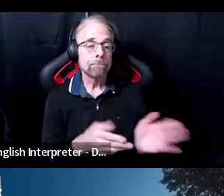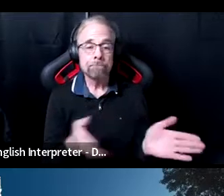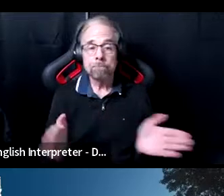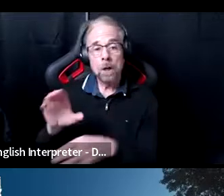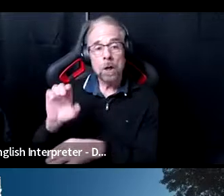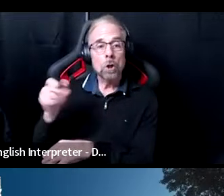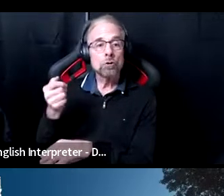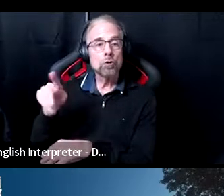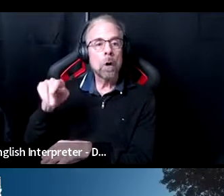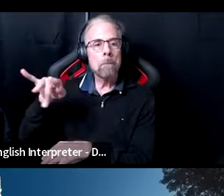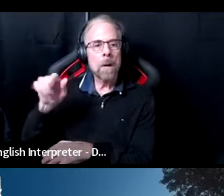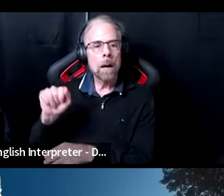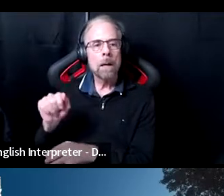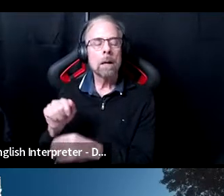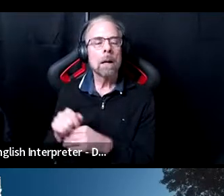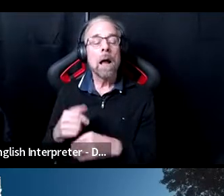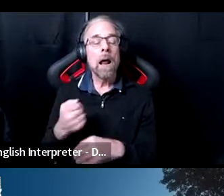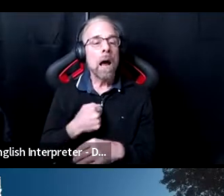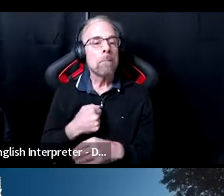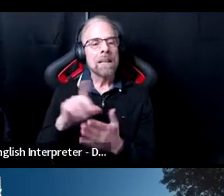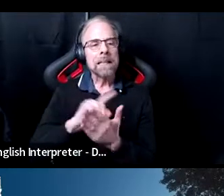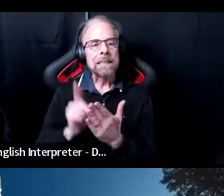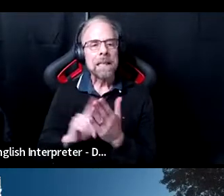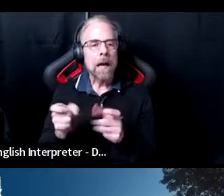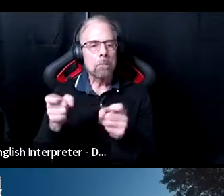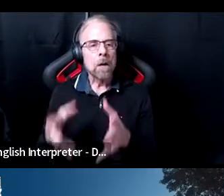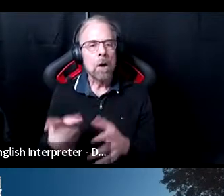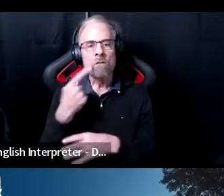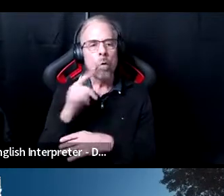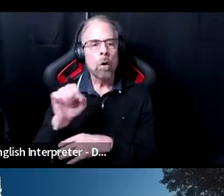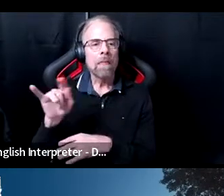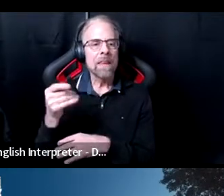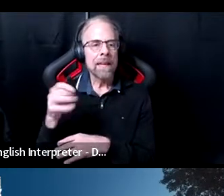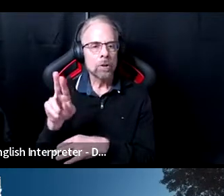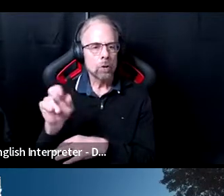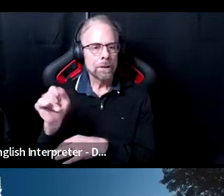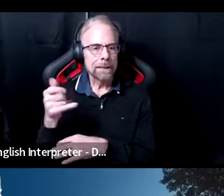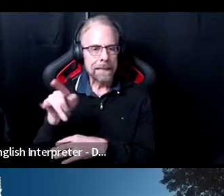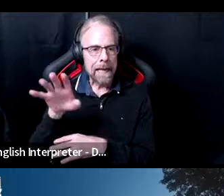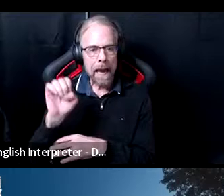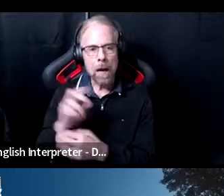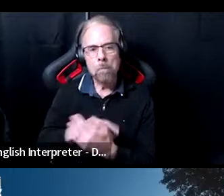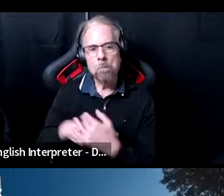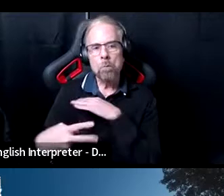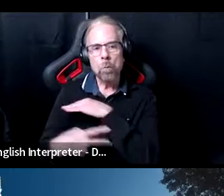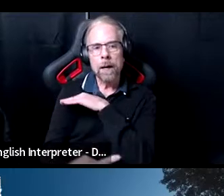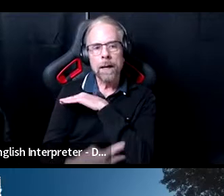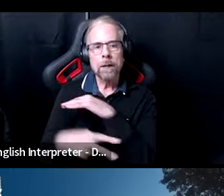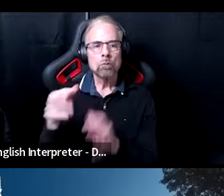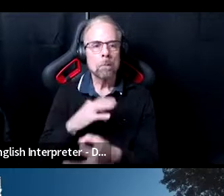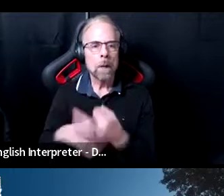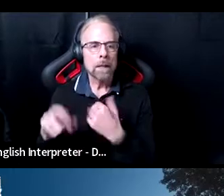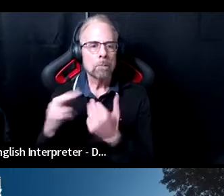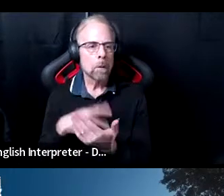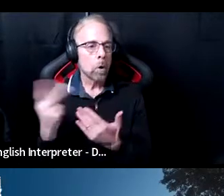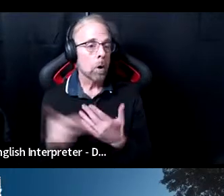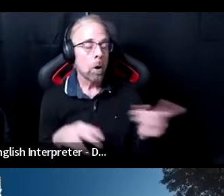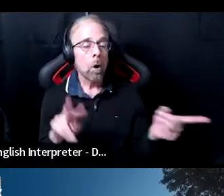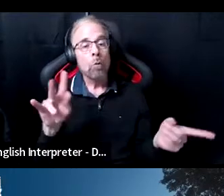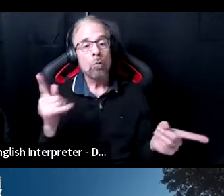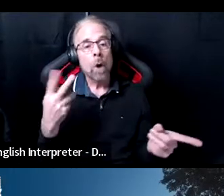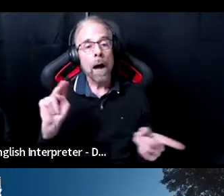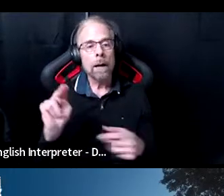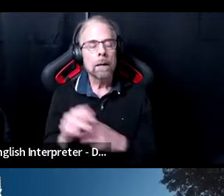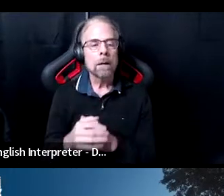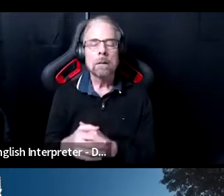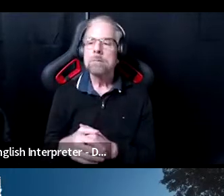Good evening, Shilpa Mallam. I'm the Design Manager for the Interstate Bridge Replacement Program. Ryan. Good evening, Ryan